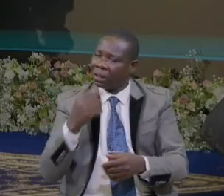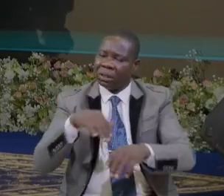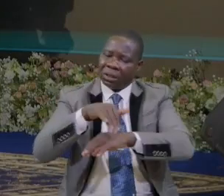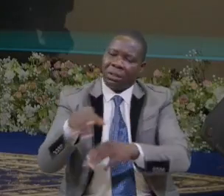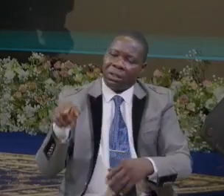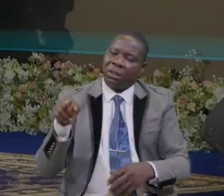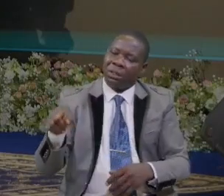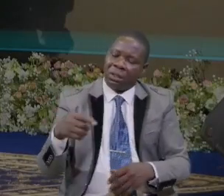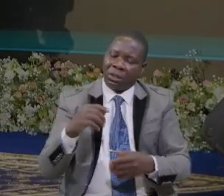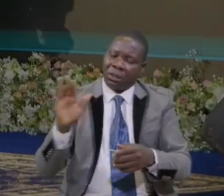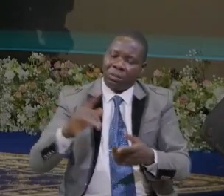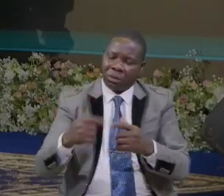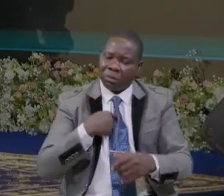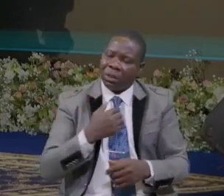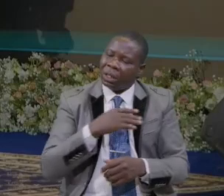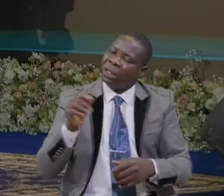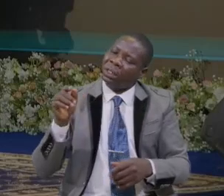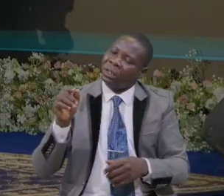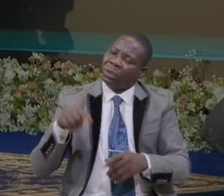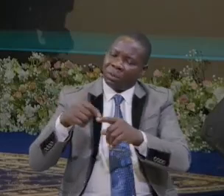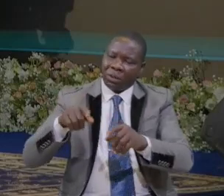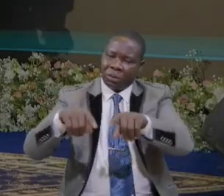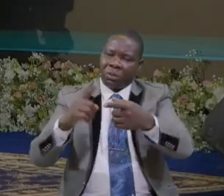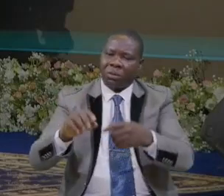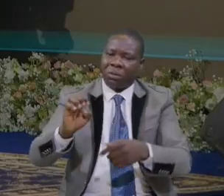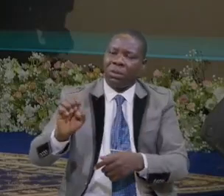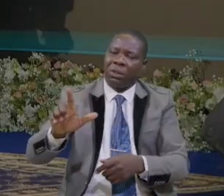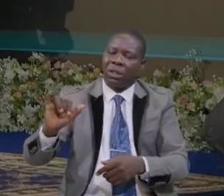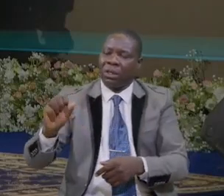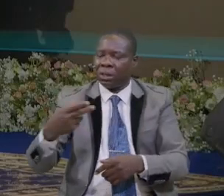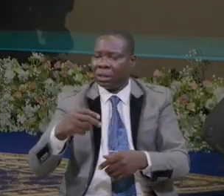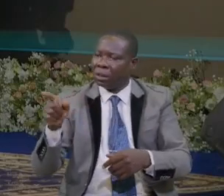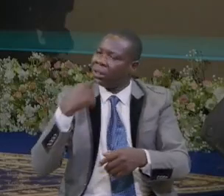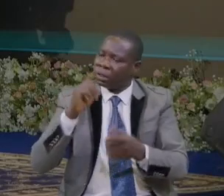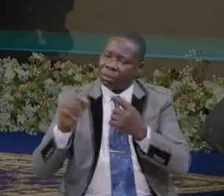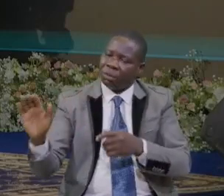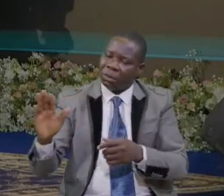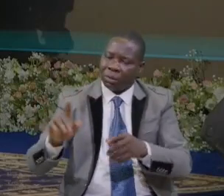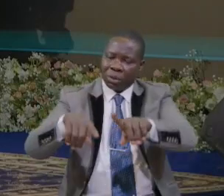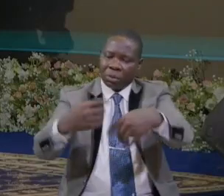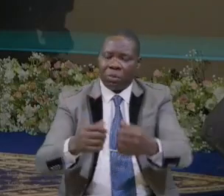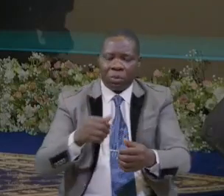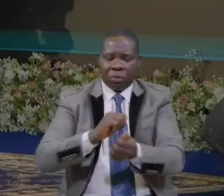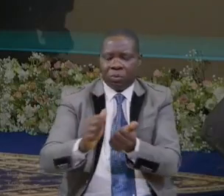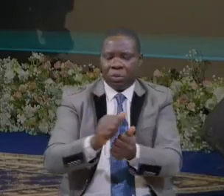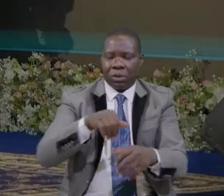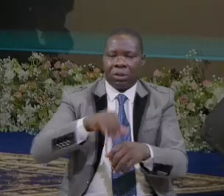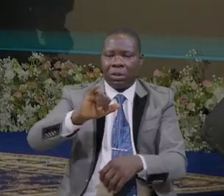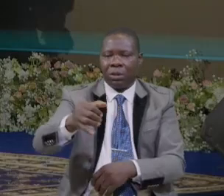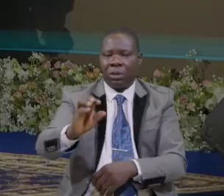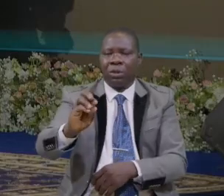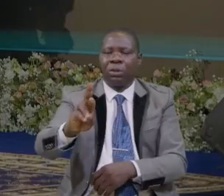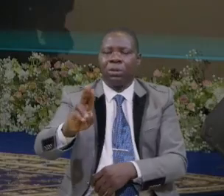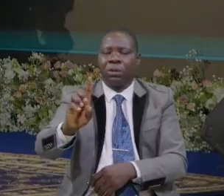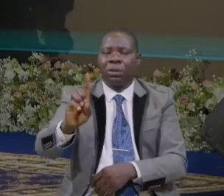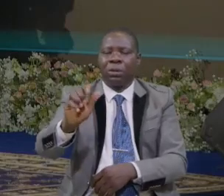Elisha sent to him, go dip yourself in Jordan. How many times?